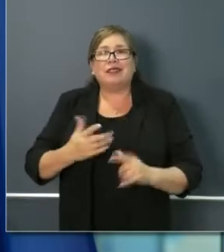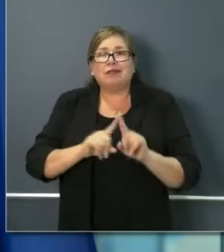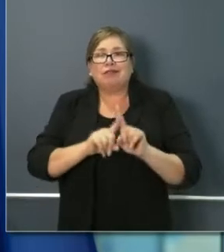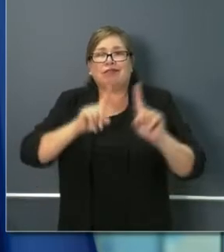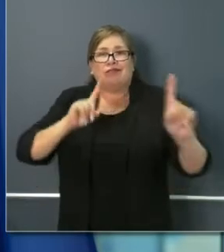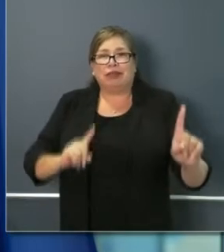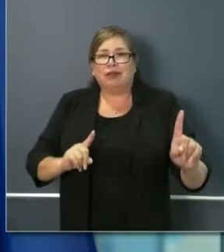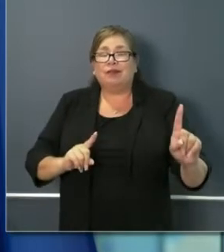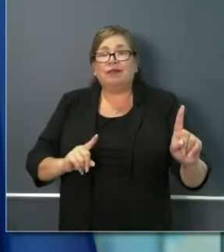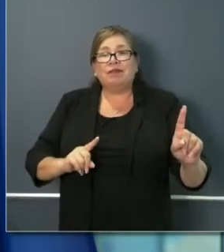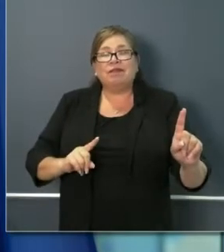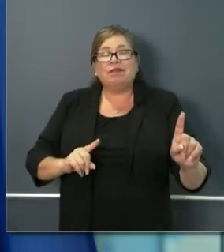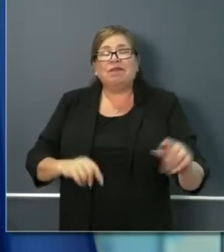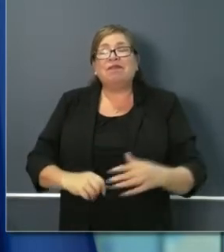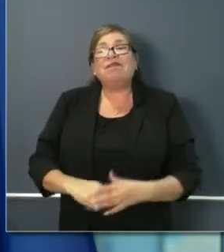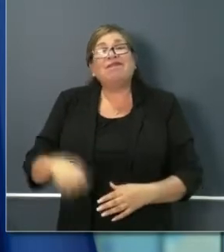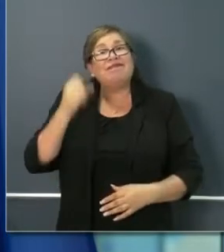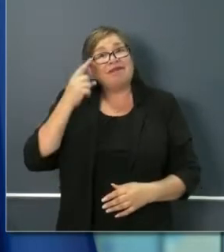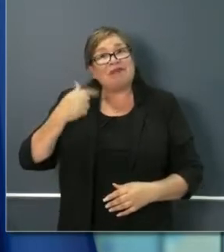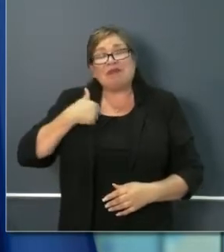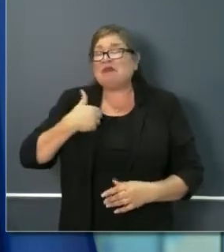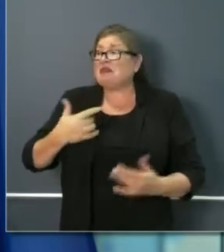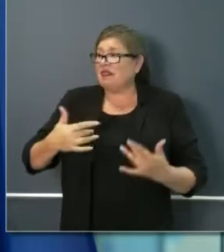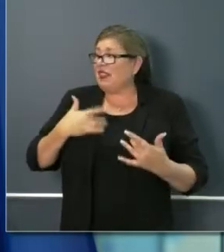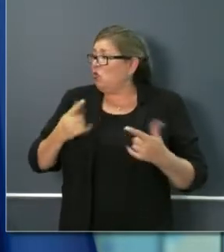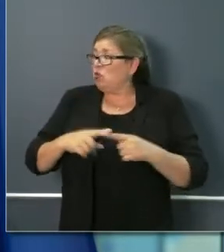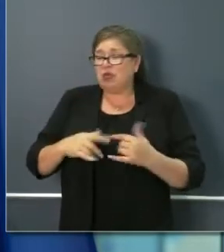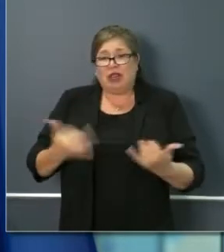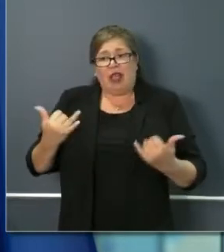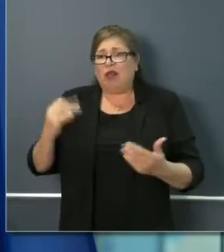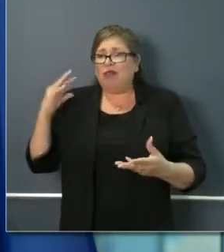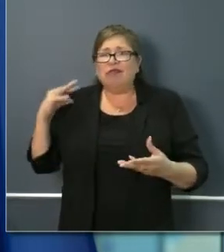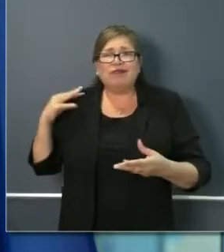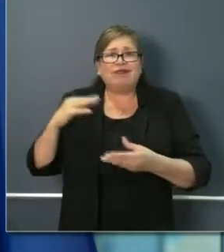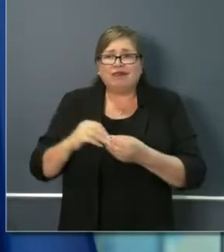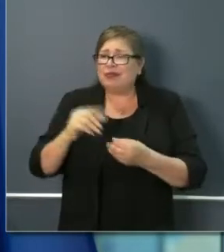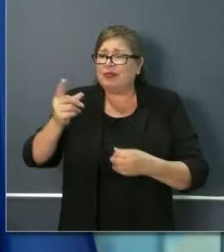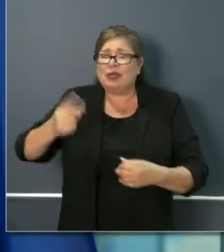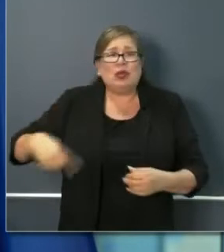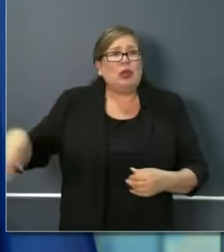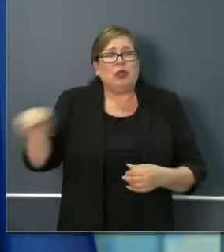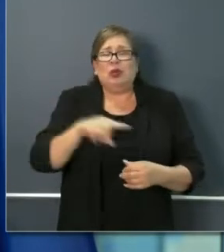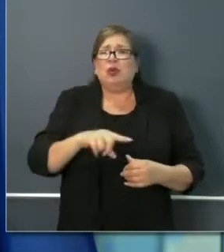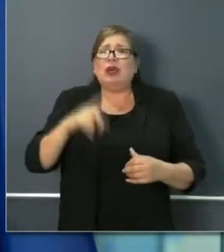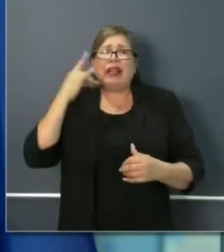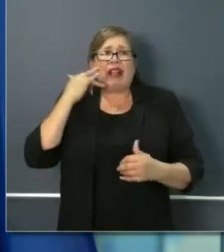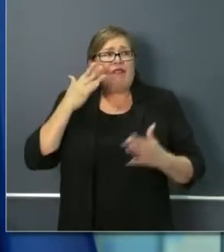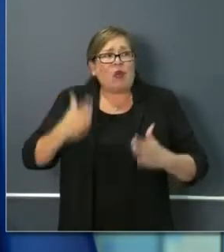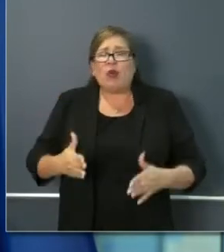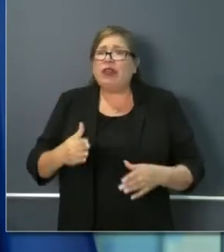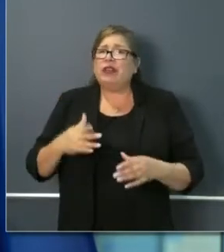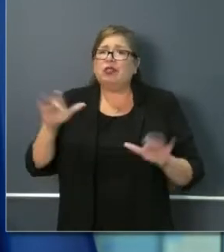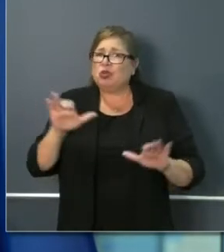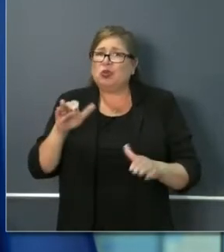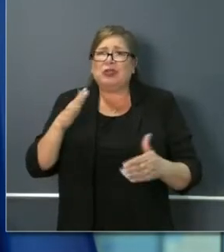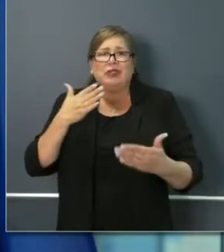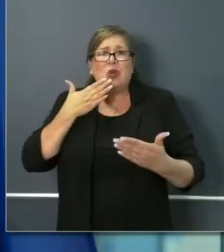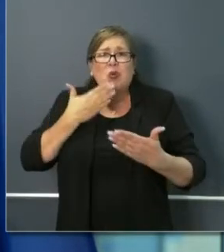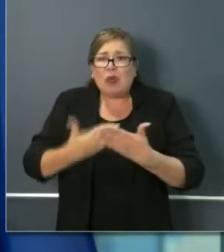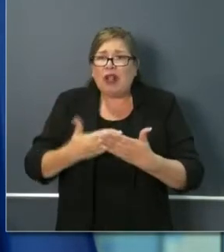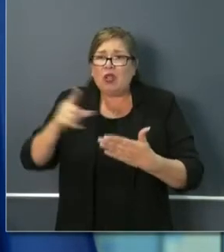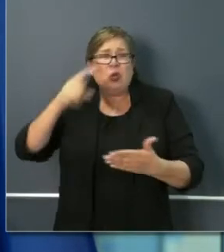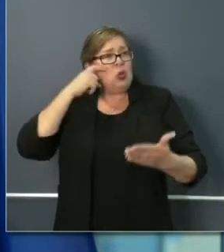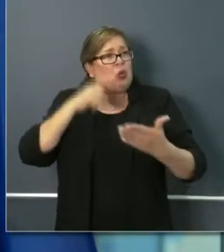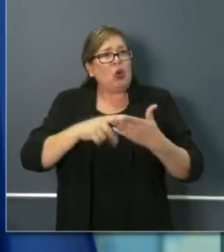this moment, and we see that in the data of movement that we have throughout the state, not just anecdotal as you walk or drive around,